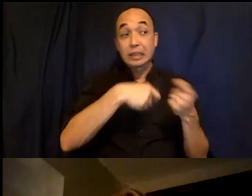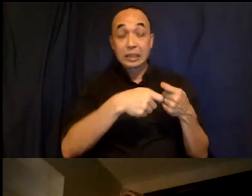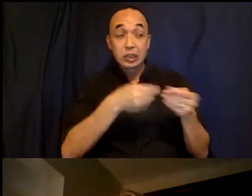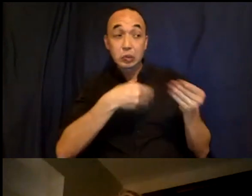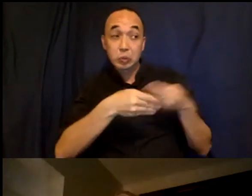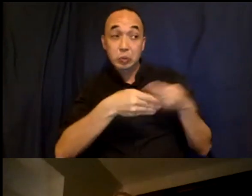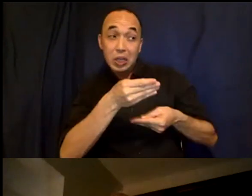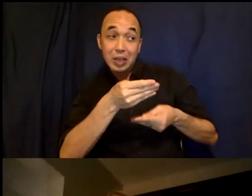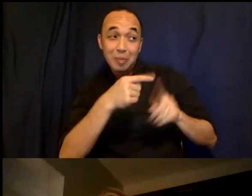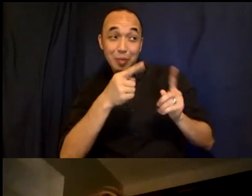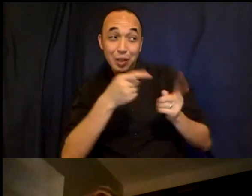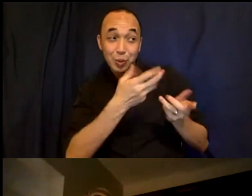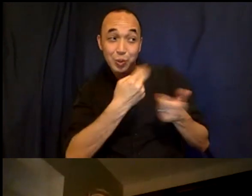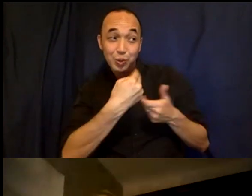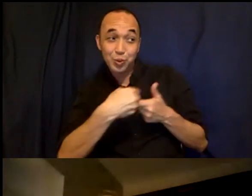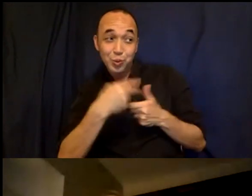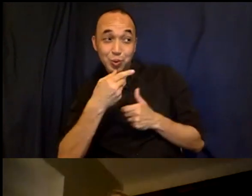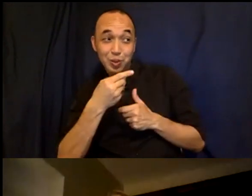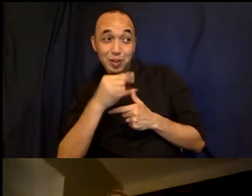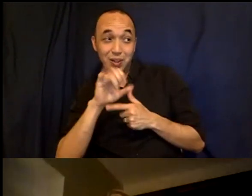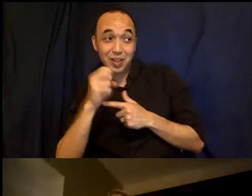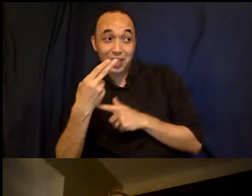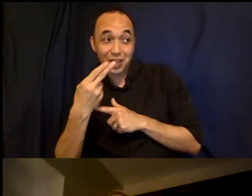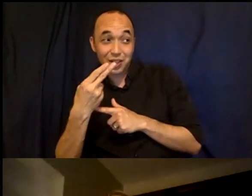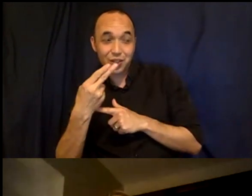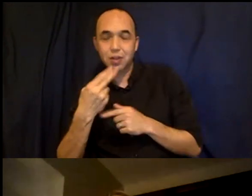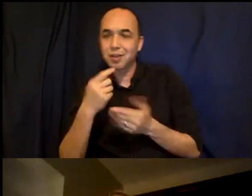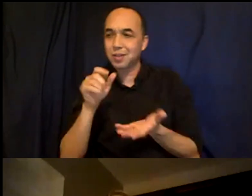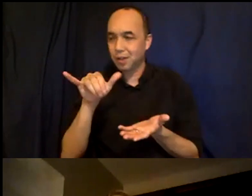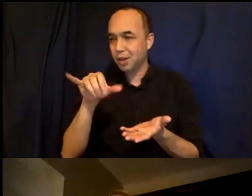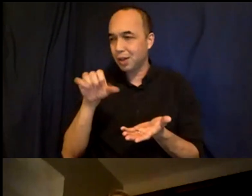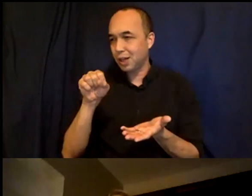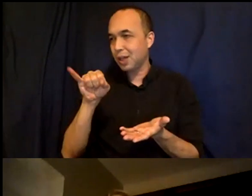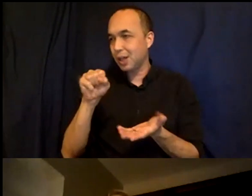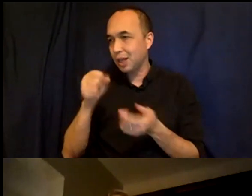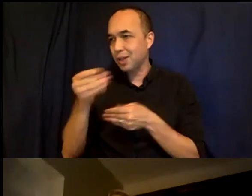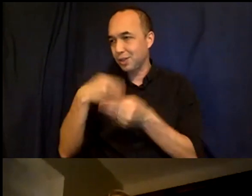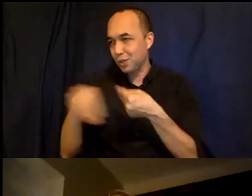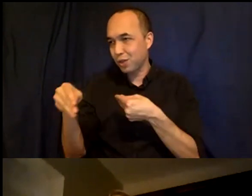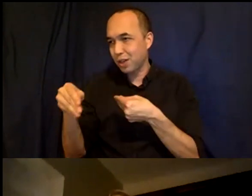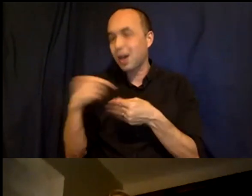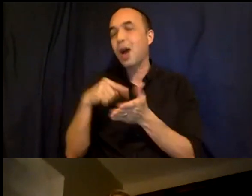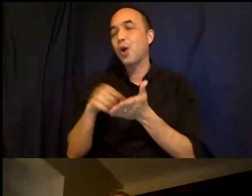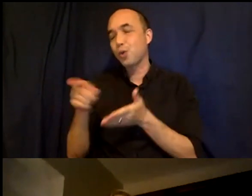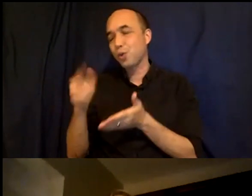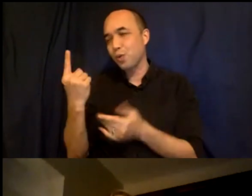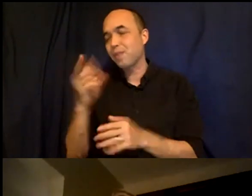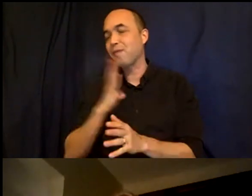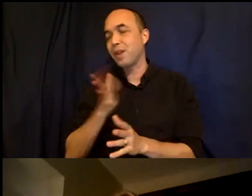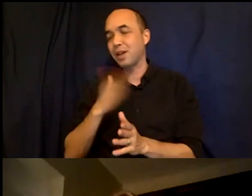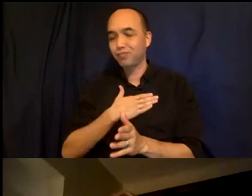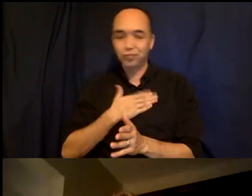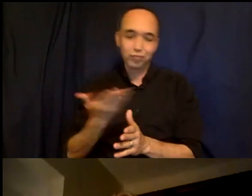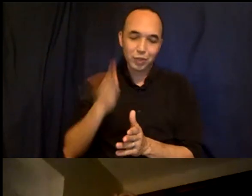come do GISH with me?" And I said, "This is of course quid pro quo, and I do owe it to you, so yes, I will come." But